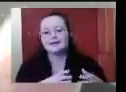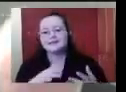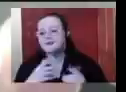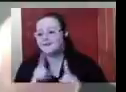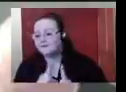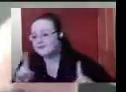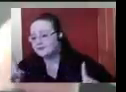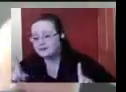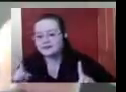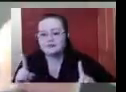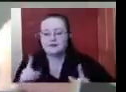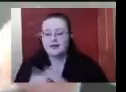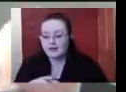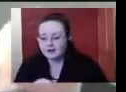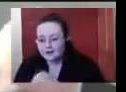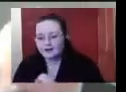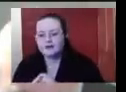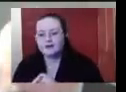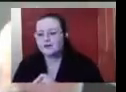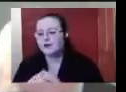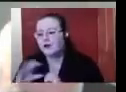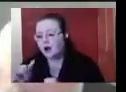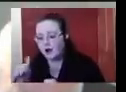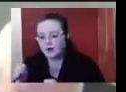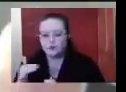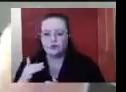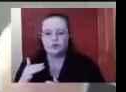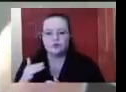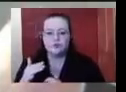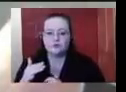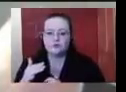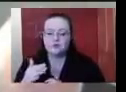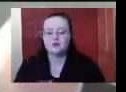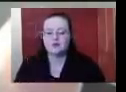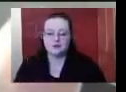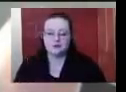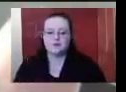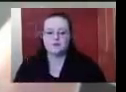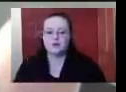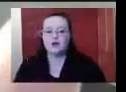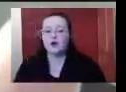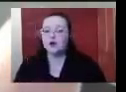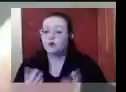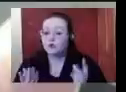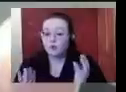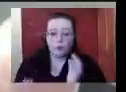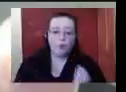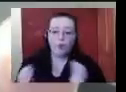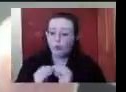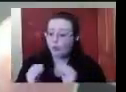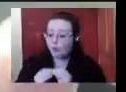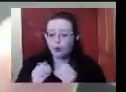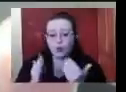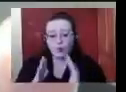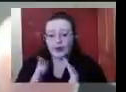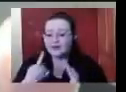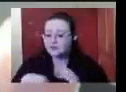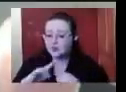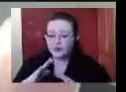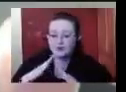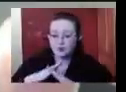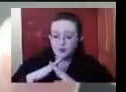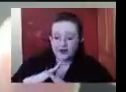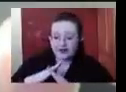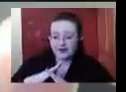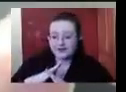hygiene, and other respiratory etiquette. The science shows that the more protective factors utilized, the greater the risk